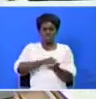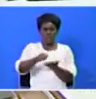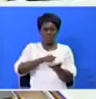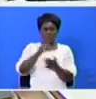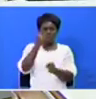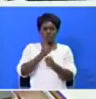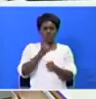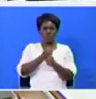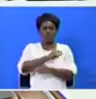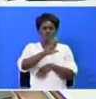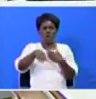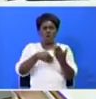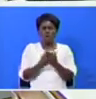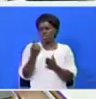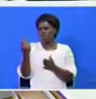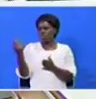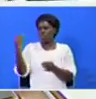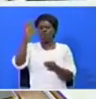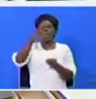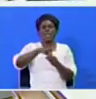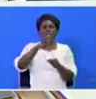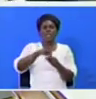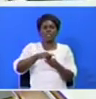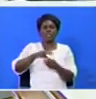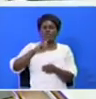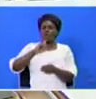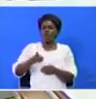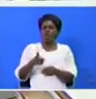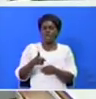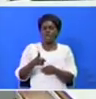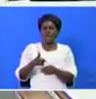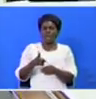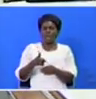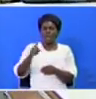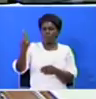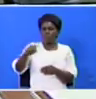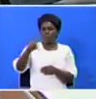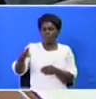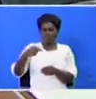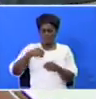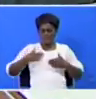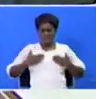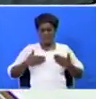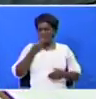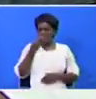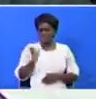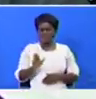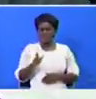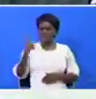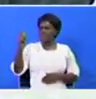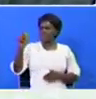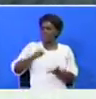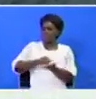conducted all the by-elections have been ordered from there because he legitimately won the tender for